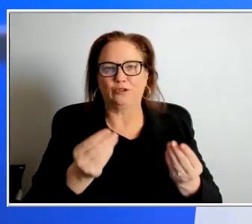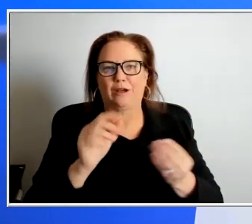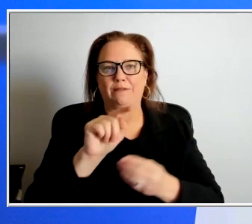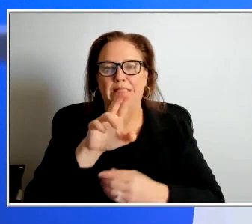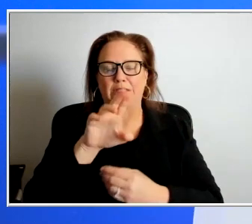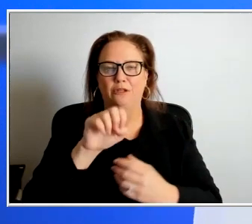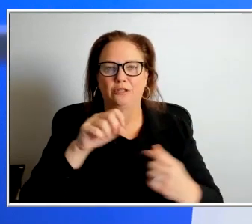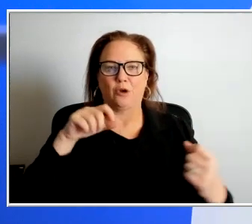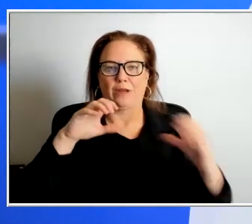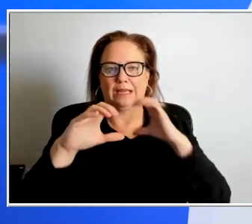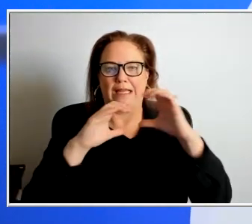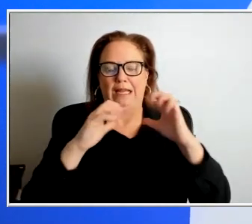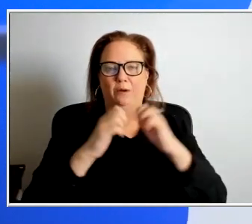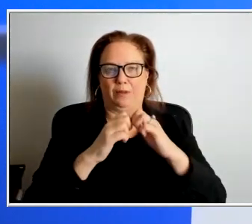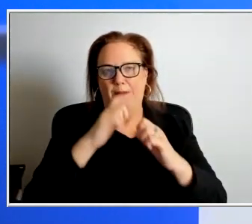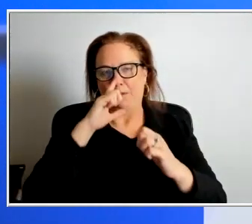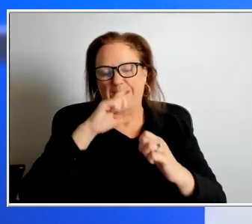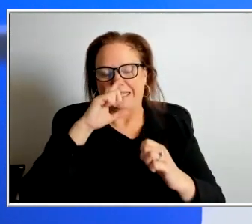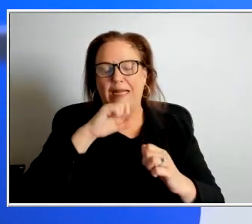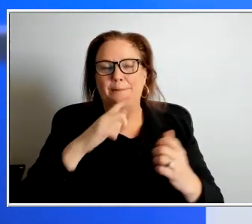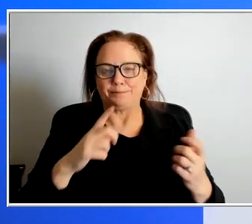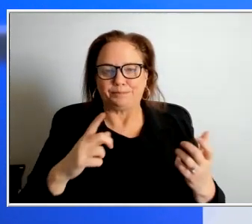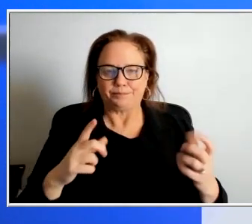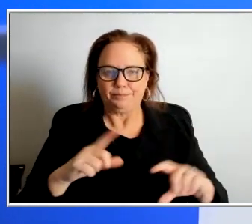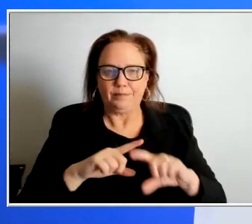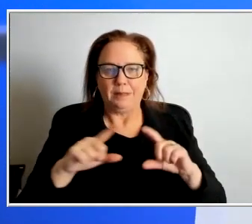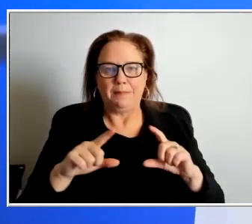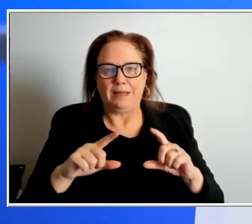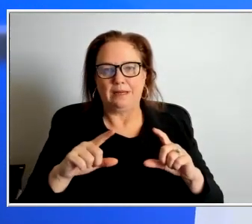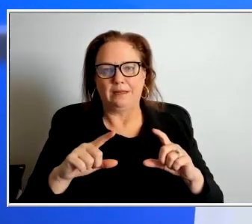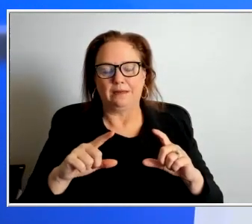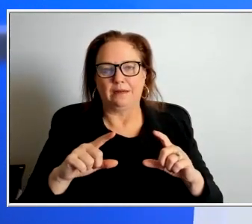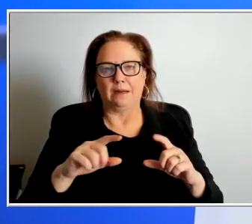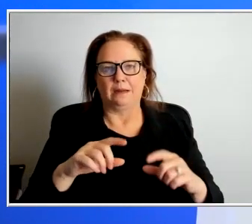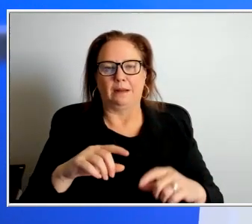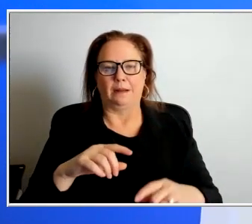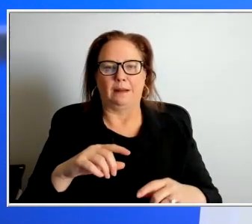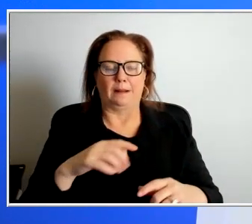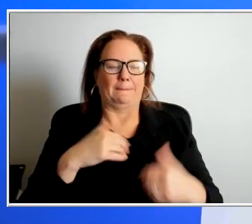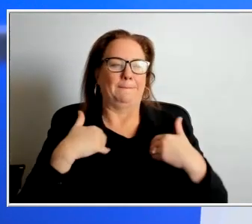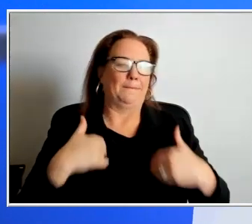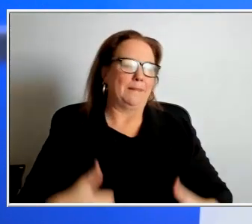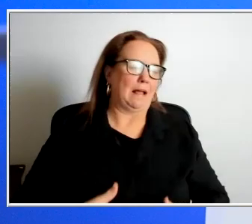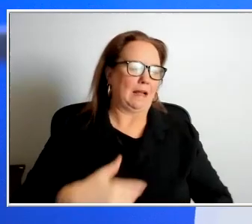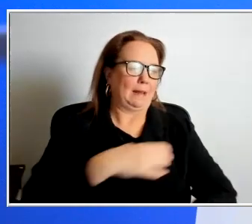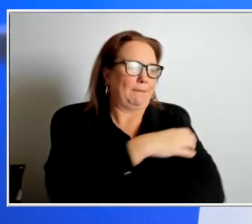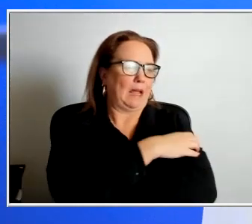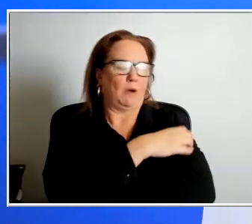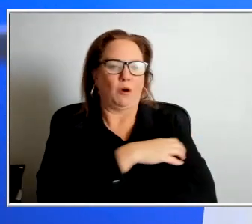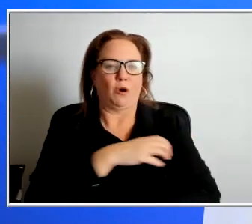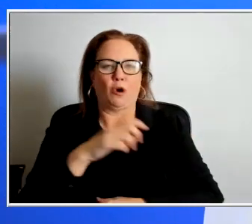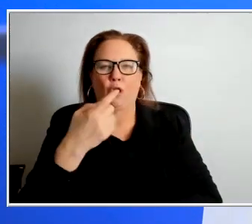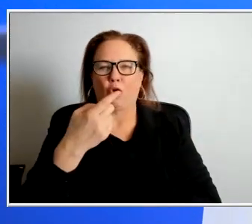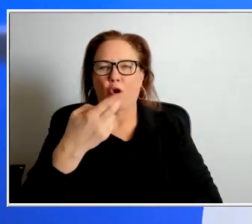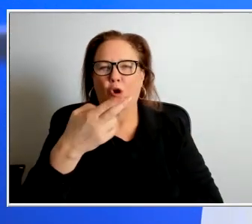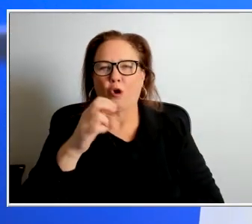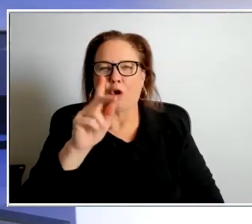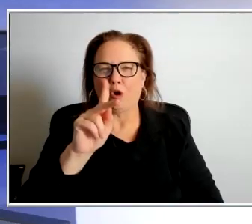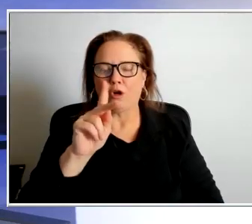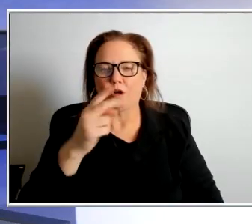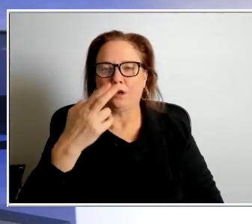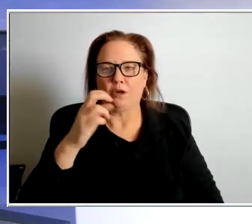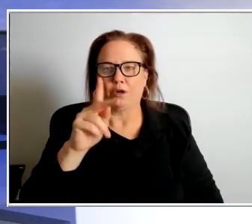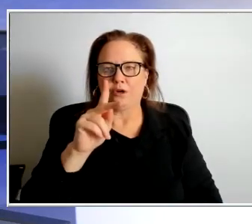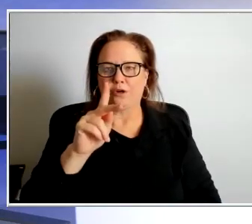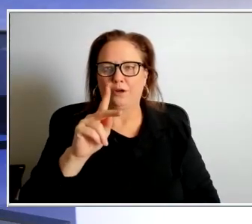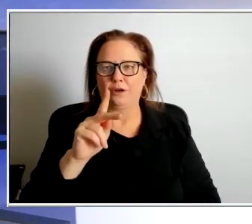with the prosthetic, but it would be more likely to be a body-powered or kind of a dynamic hook or some type of prosthesis like that. Fair to say we've